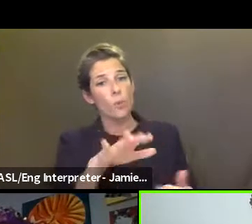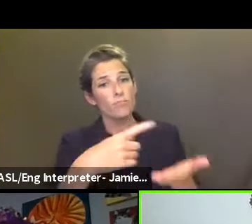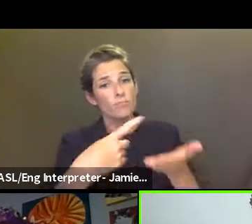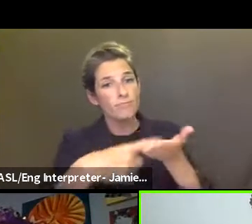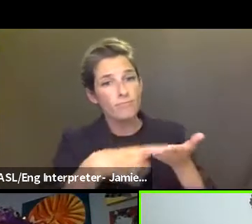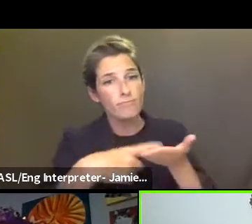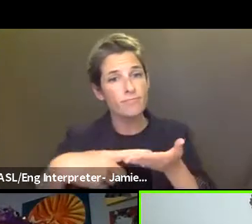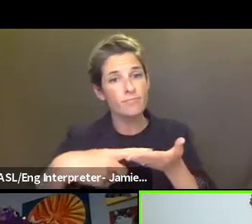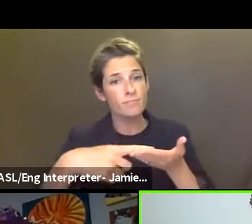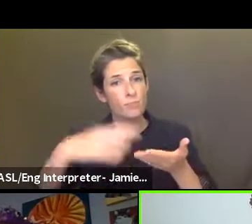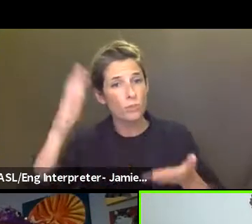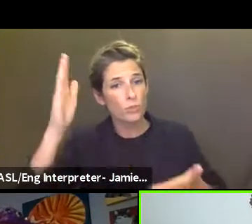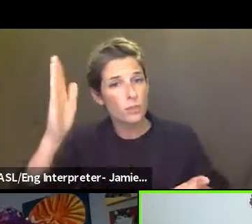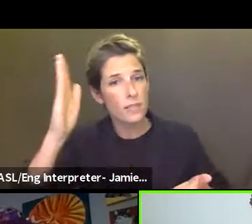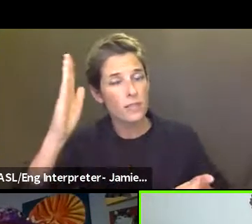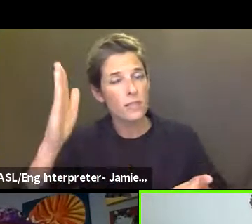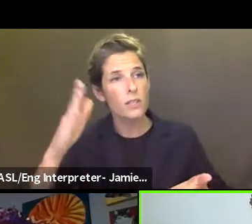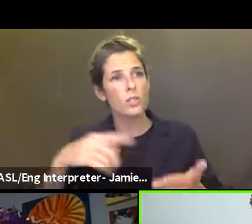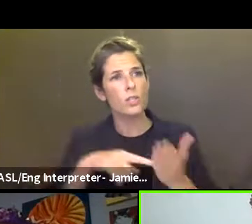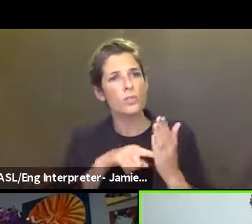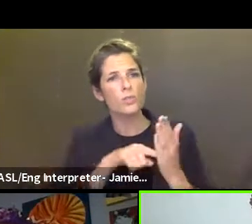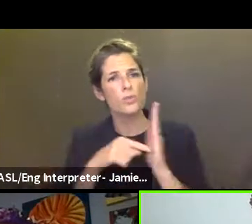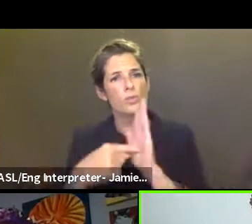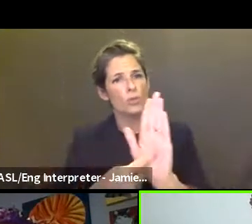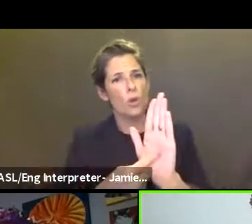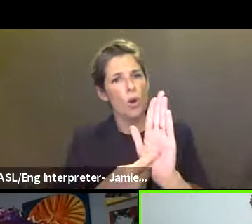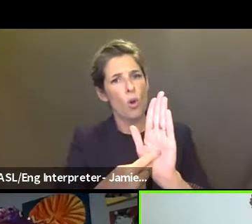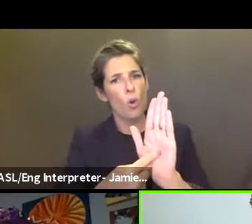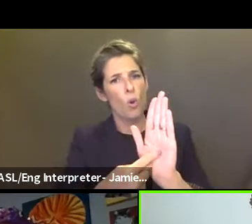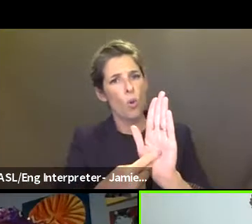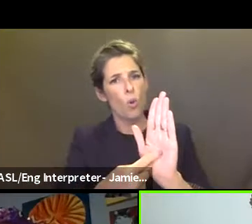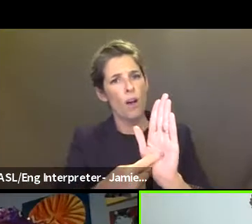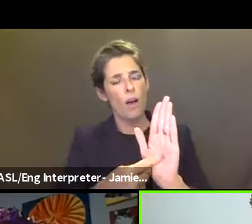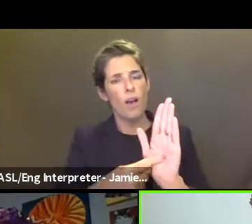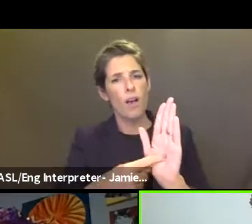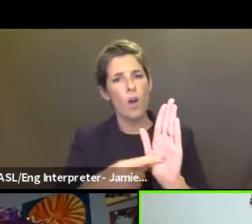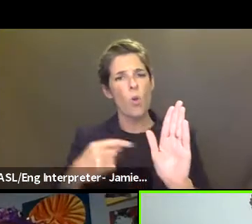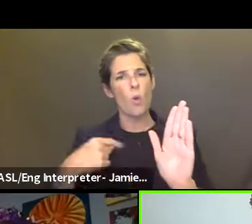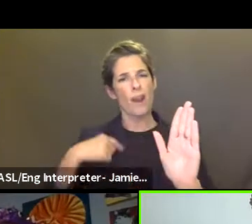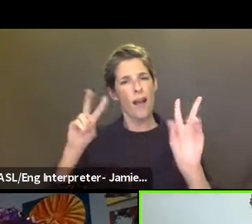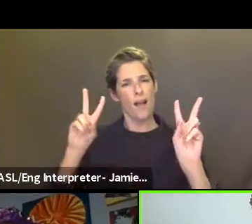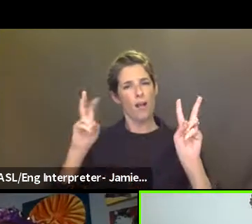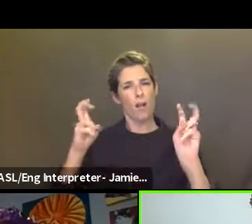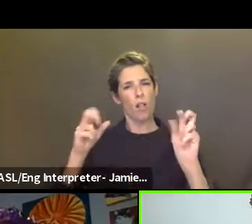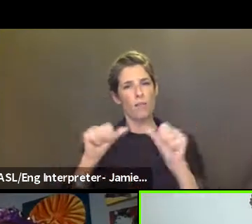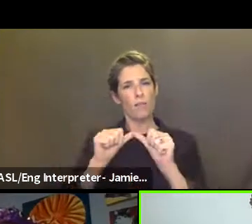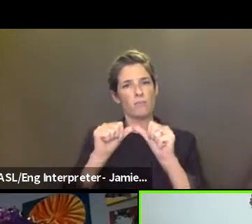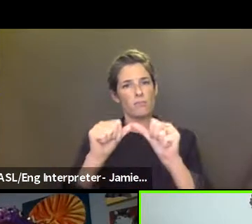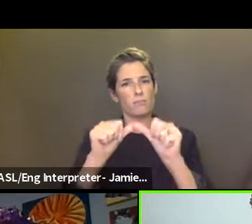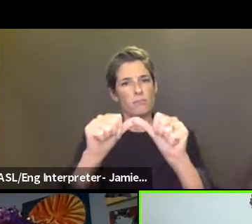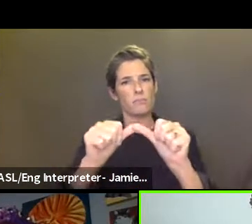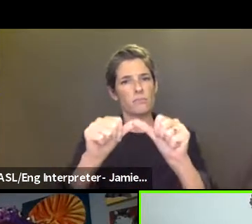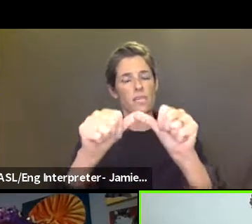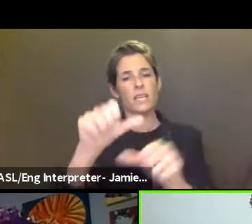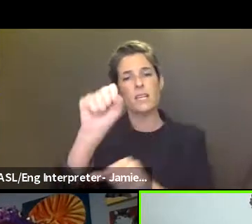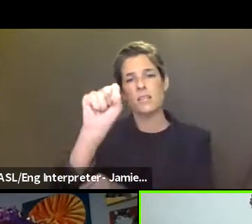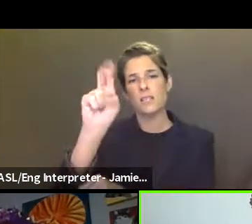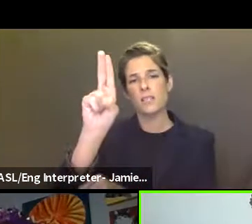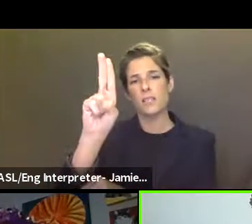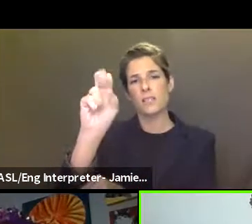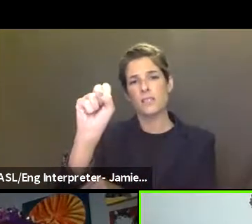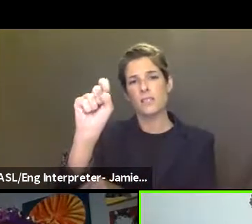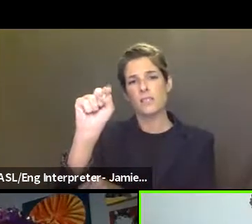the need for a what I call a sustainable or a sustaining environment for